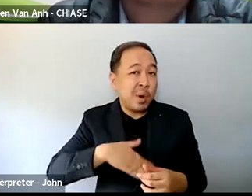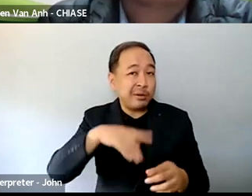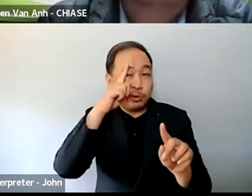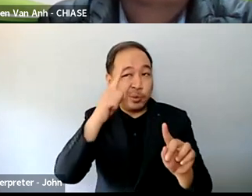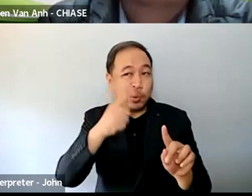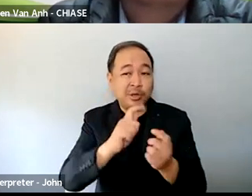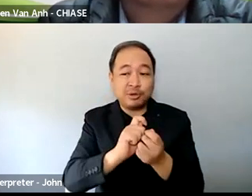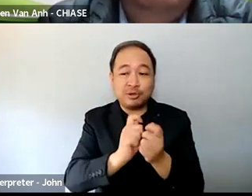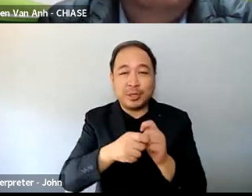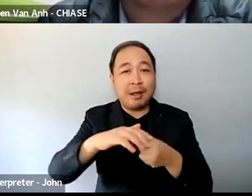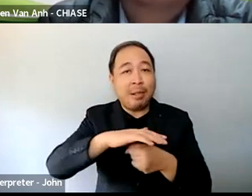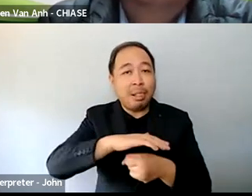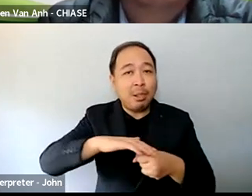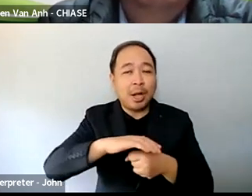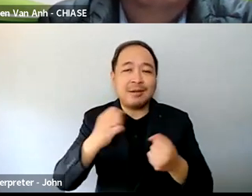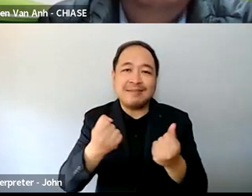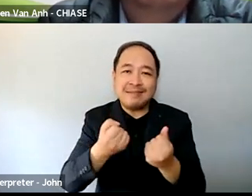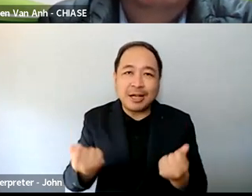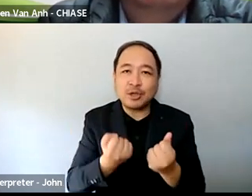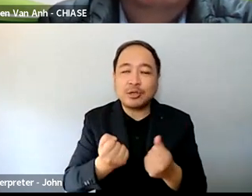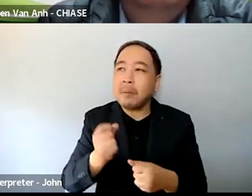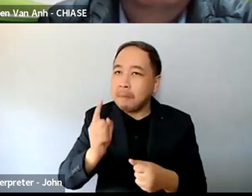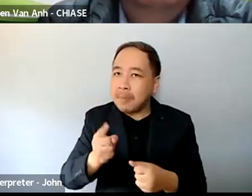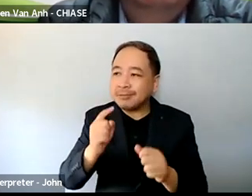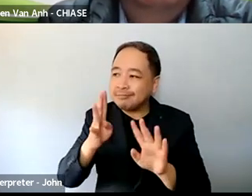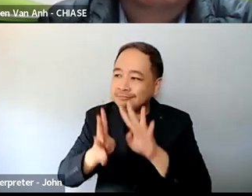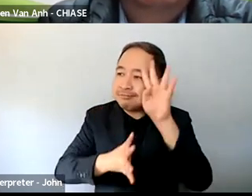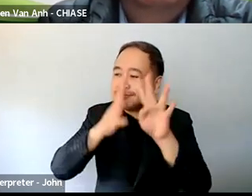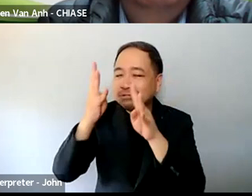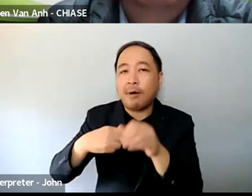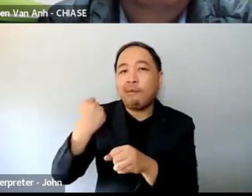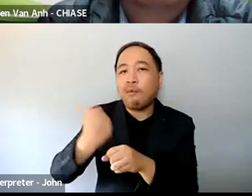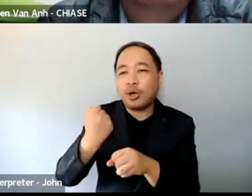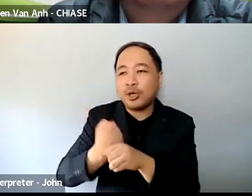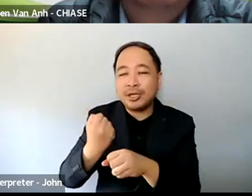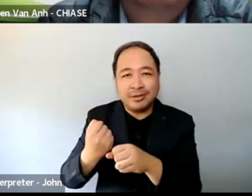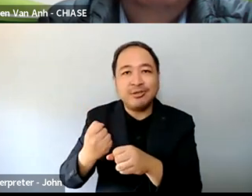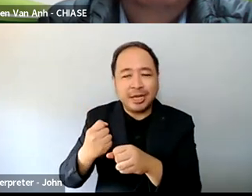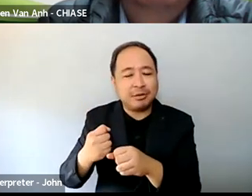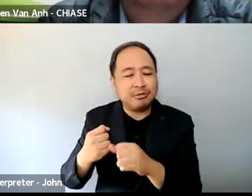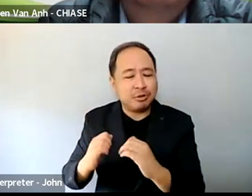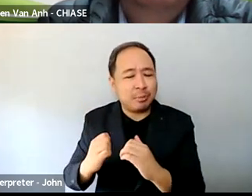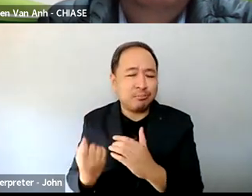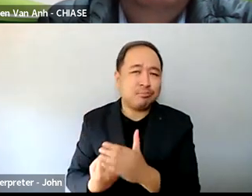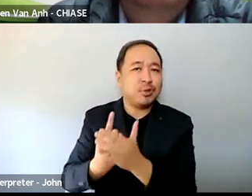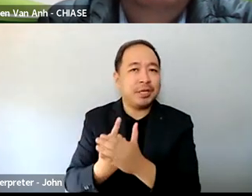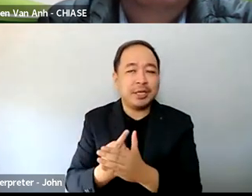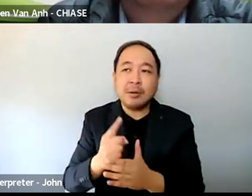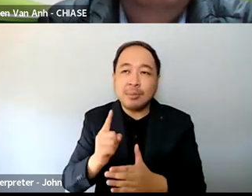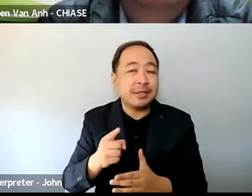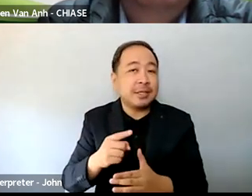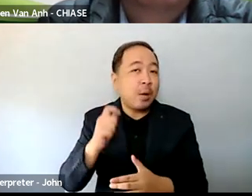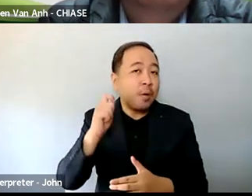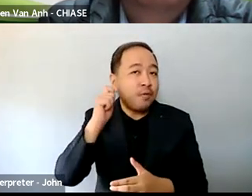need local, innovative, transformative work happening. We need to build on what the feminist and women's rights